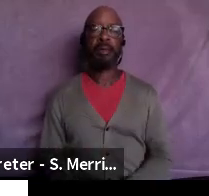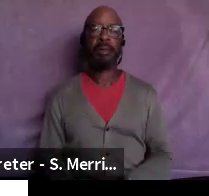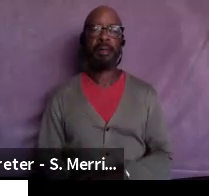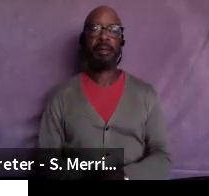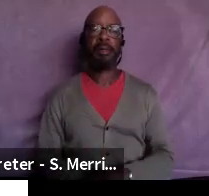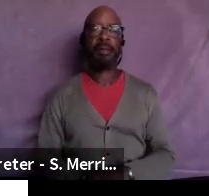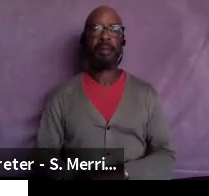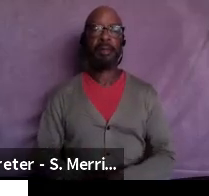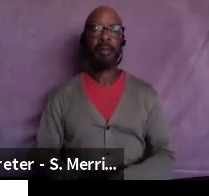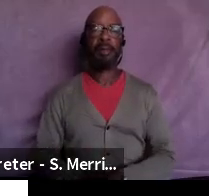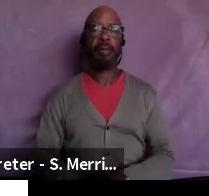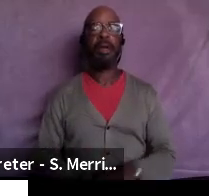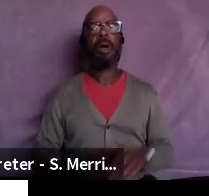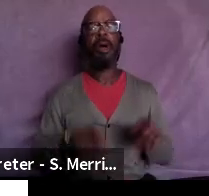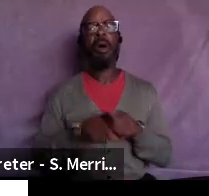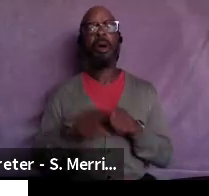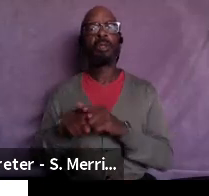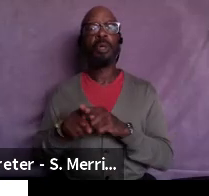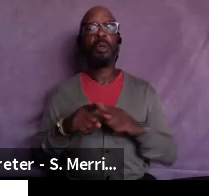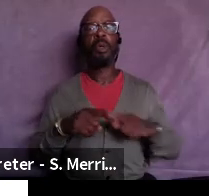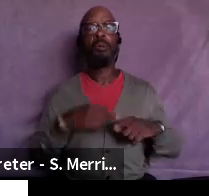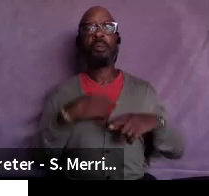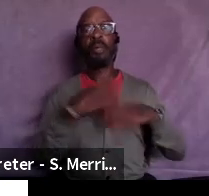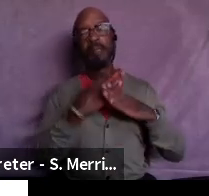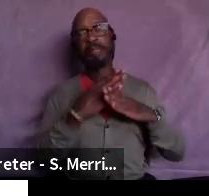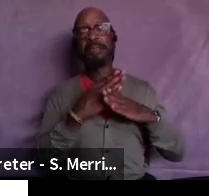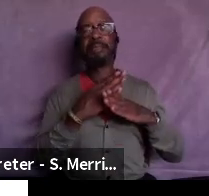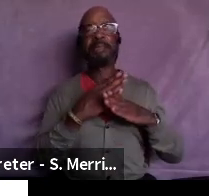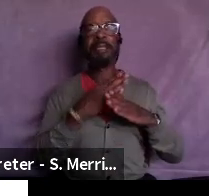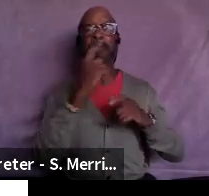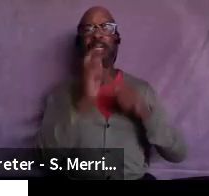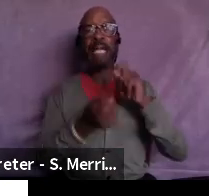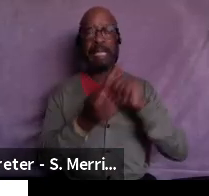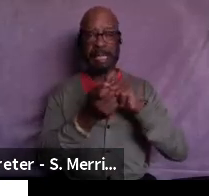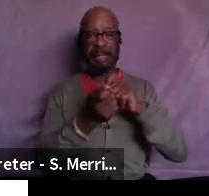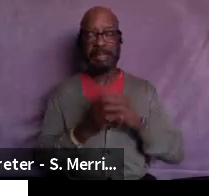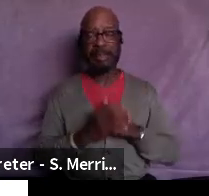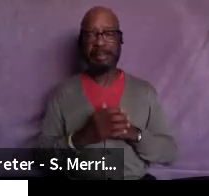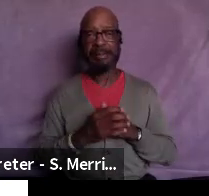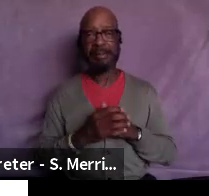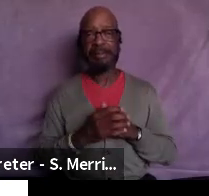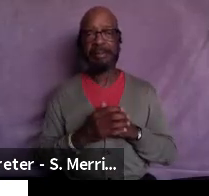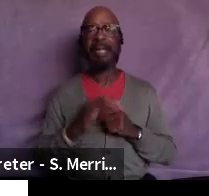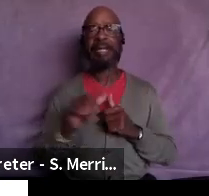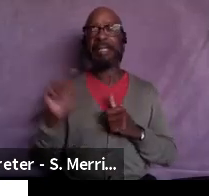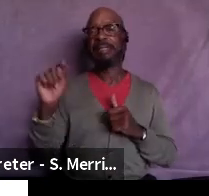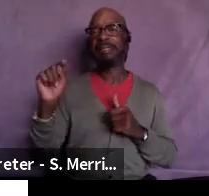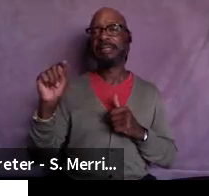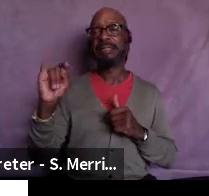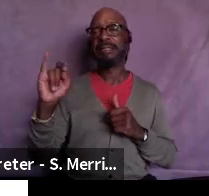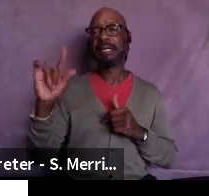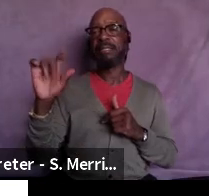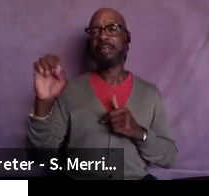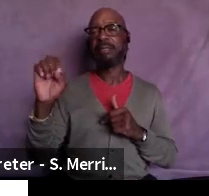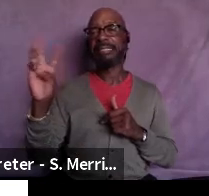It also prohibits retaliation. So this is a Title VI regulation that is